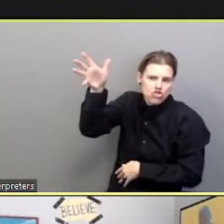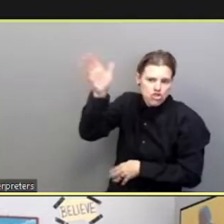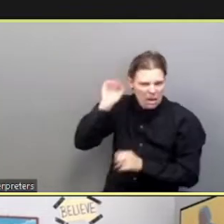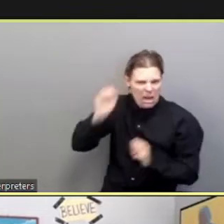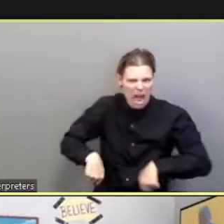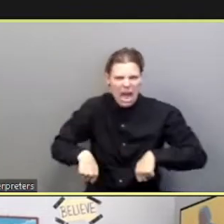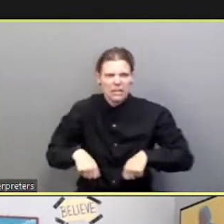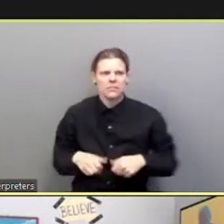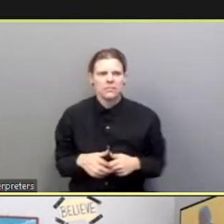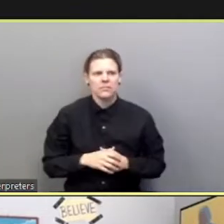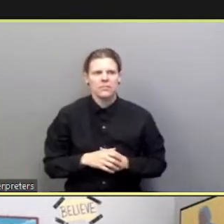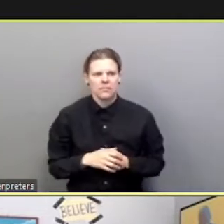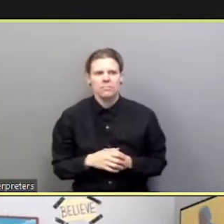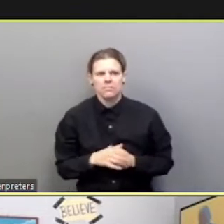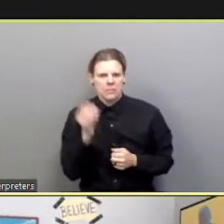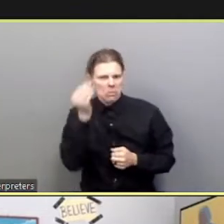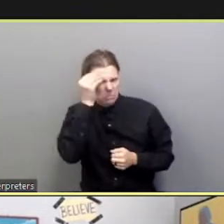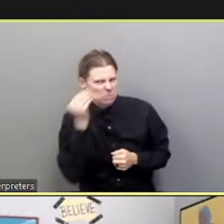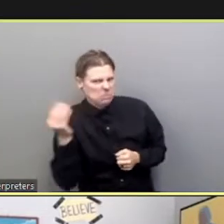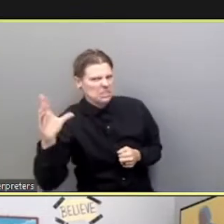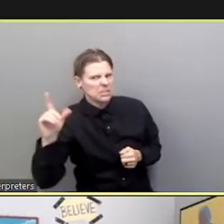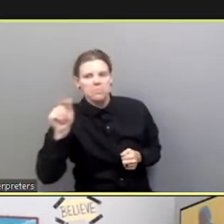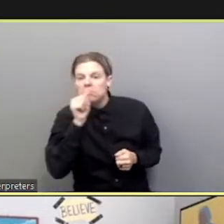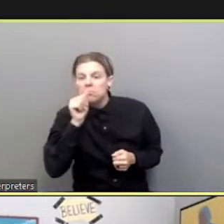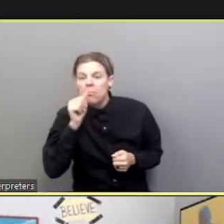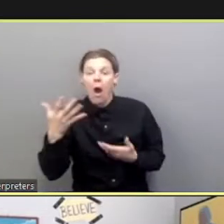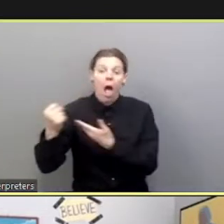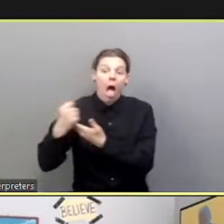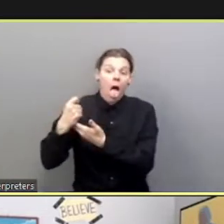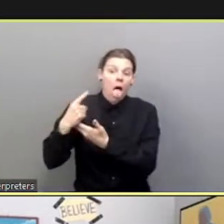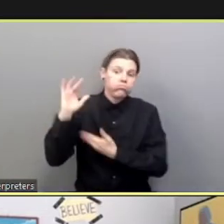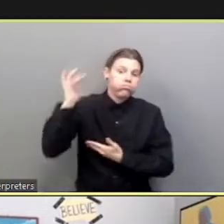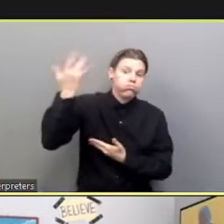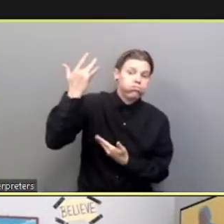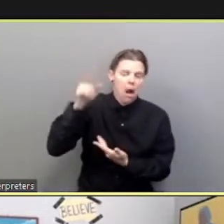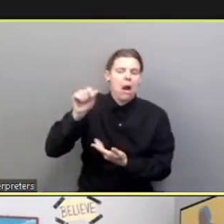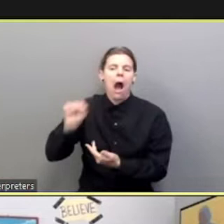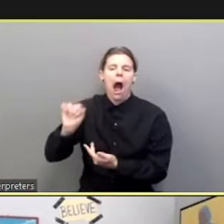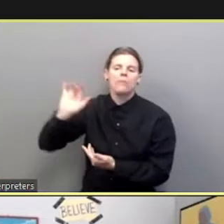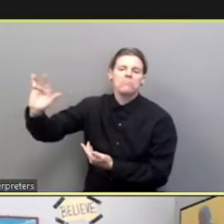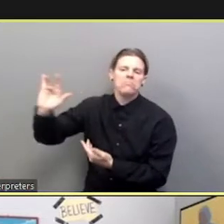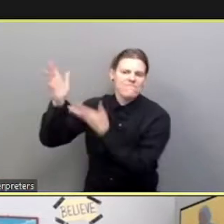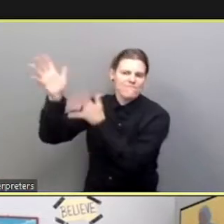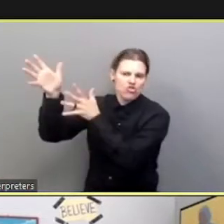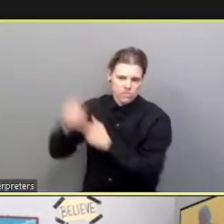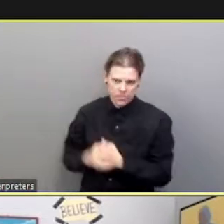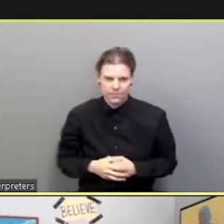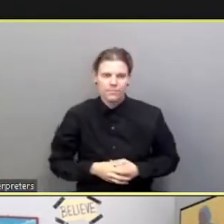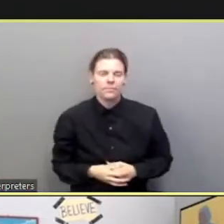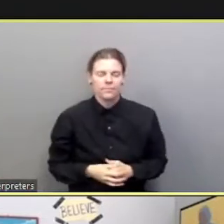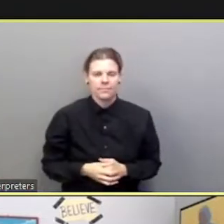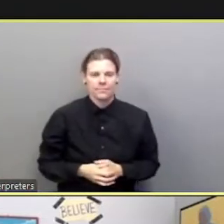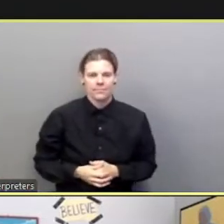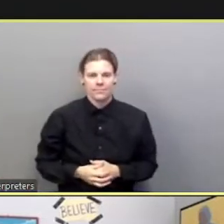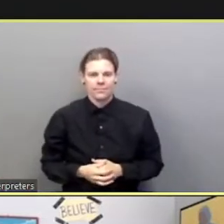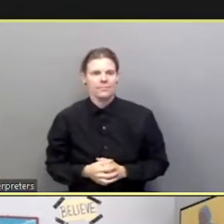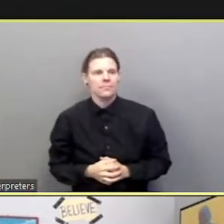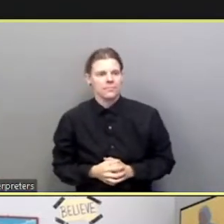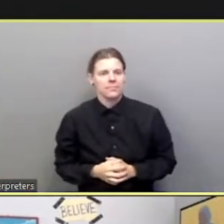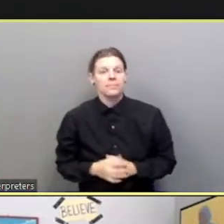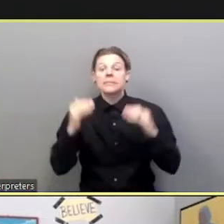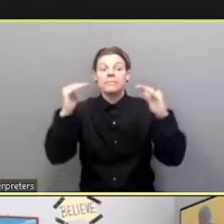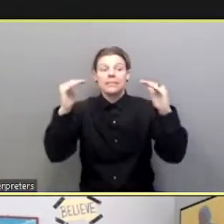are getting messages and you've already gotten your boosters. Next slide. Here's an update